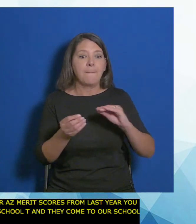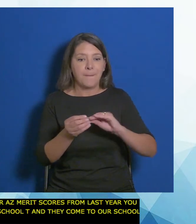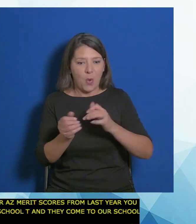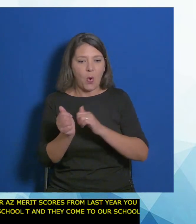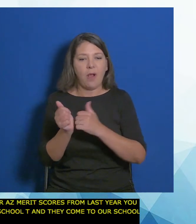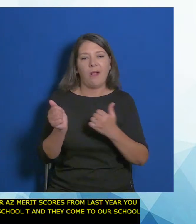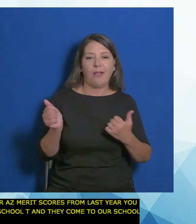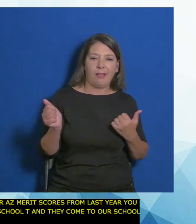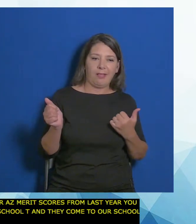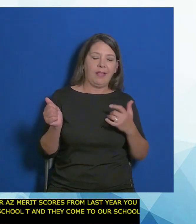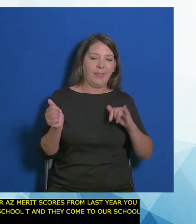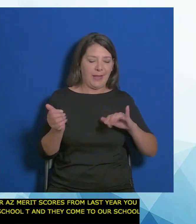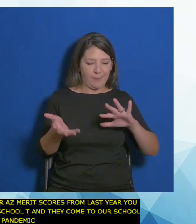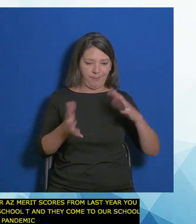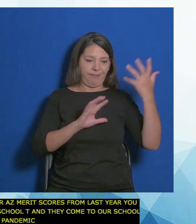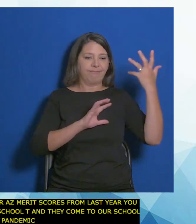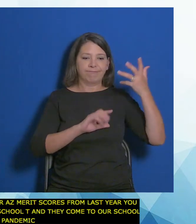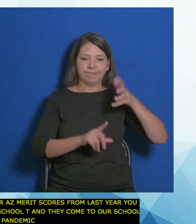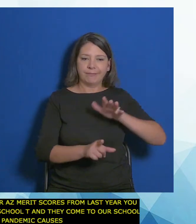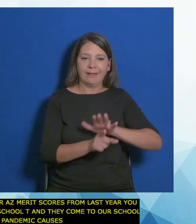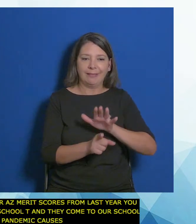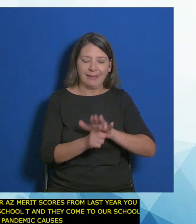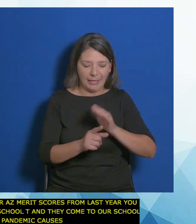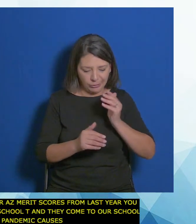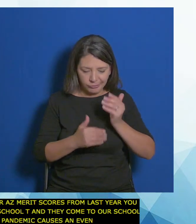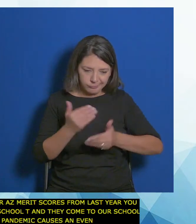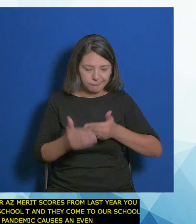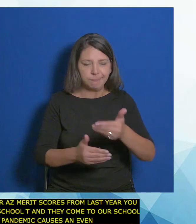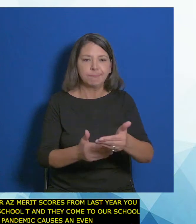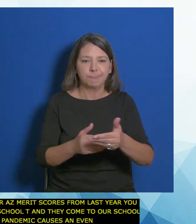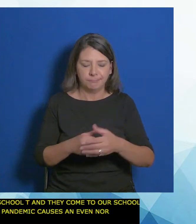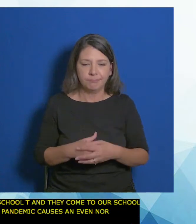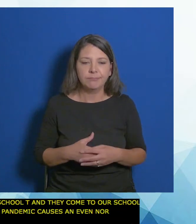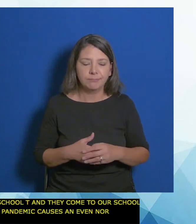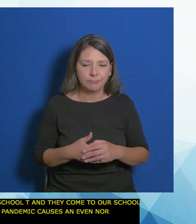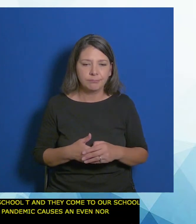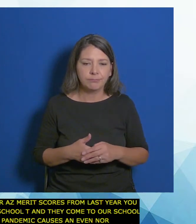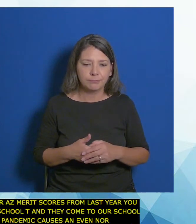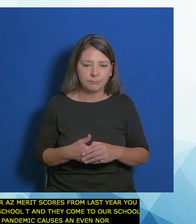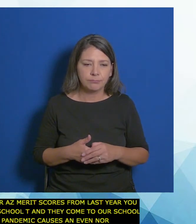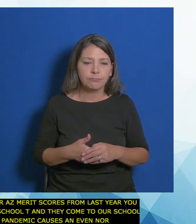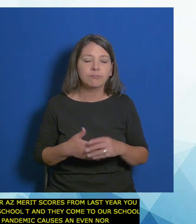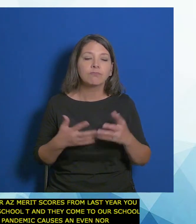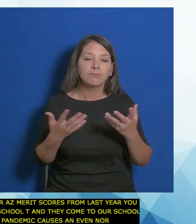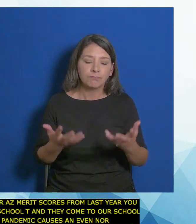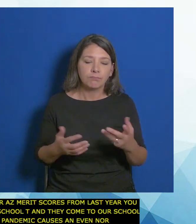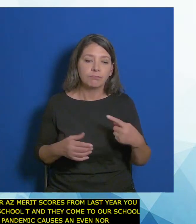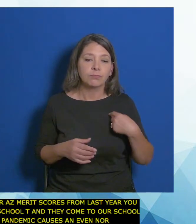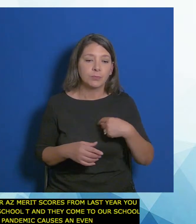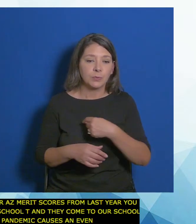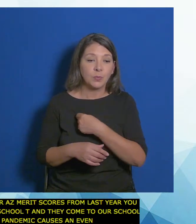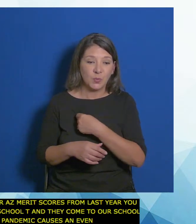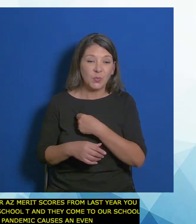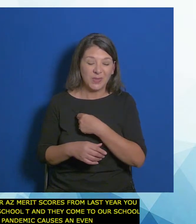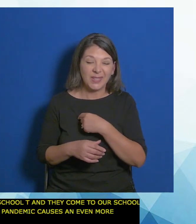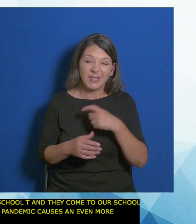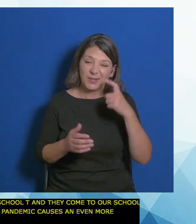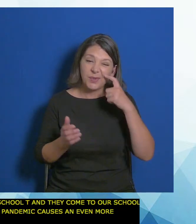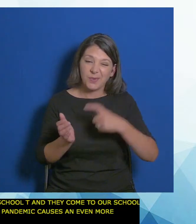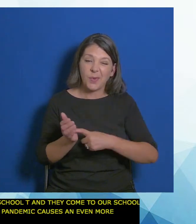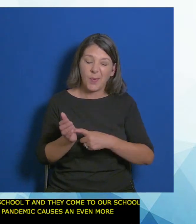caused an even more significant delay. And we are seeing regression with